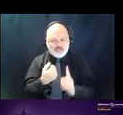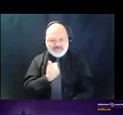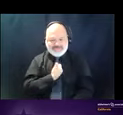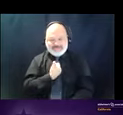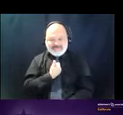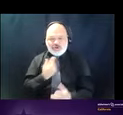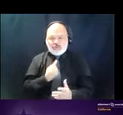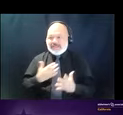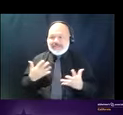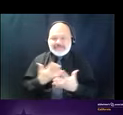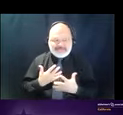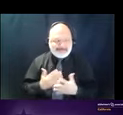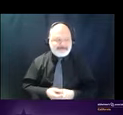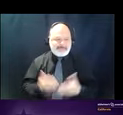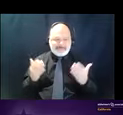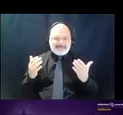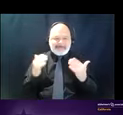promote change. Next one.